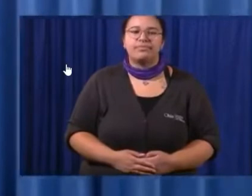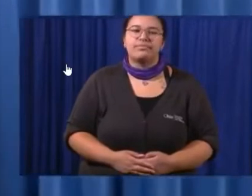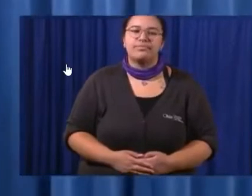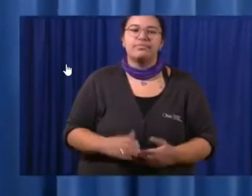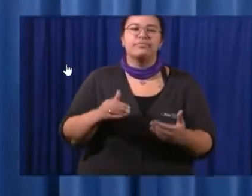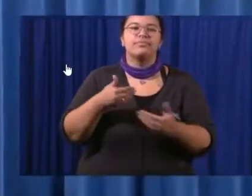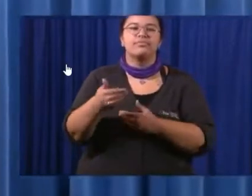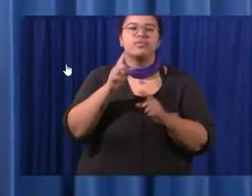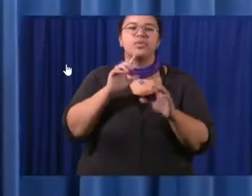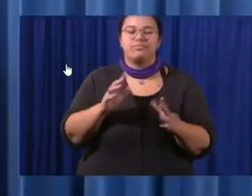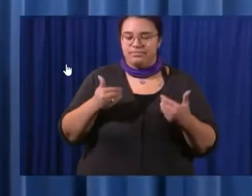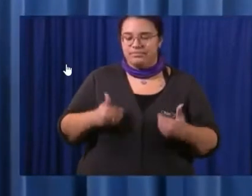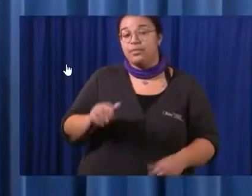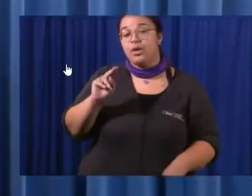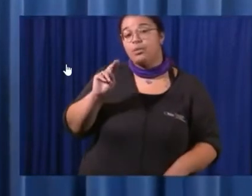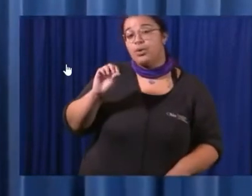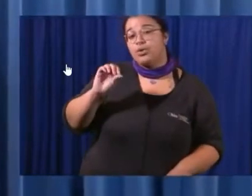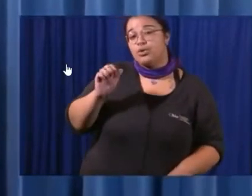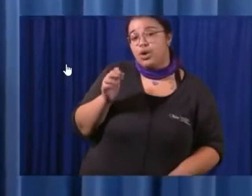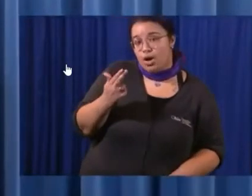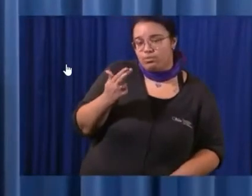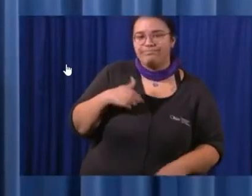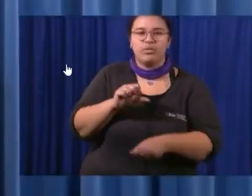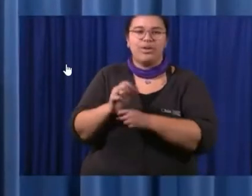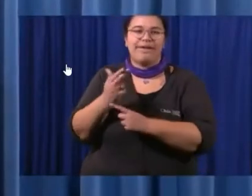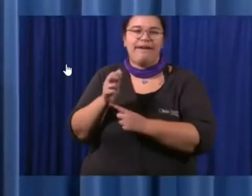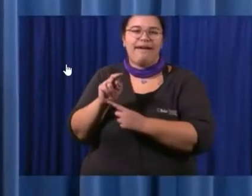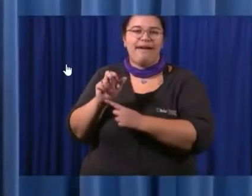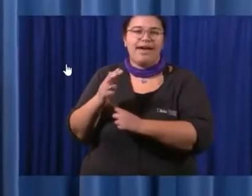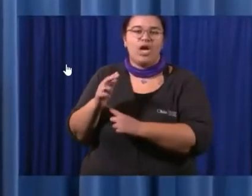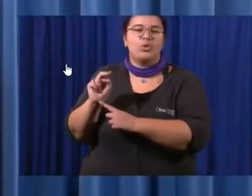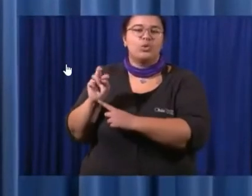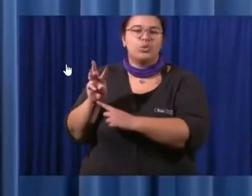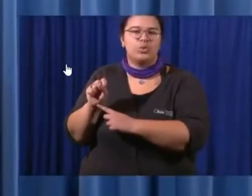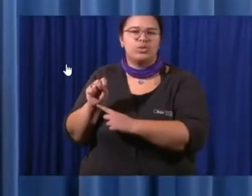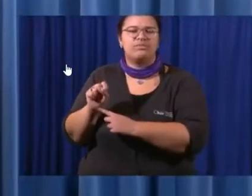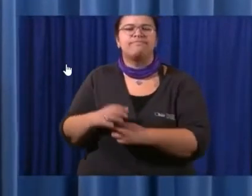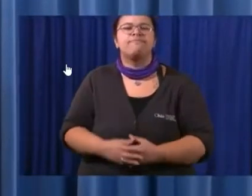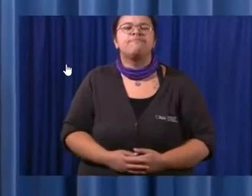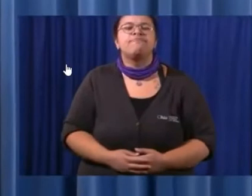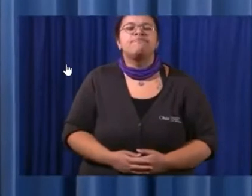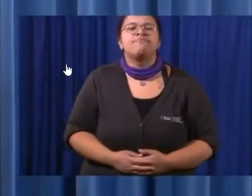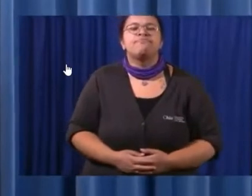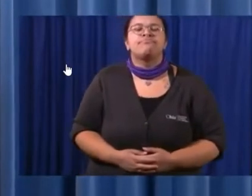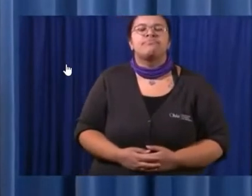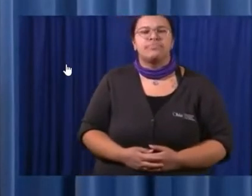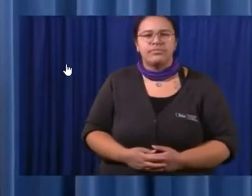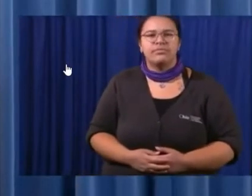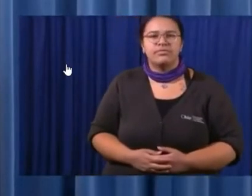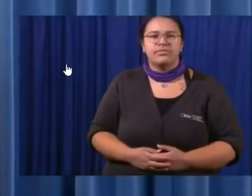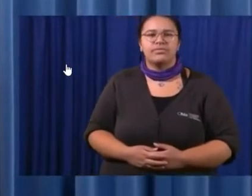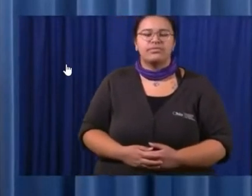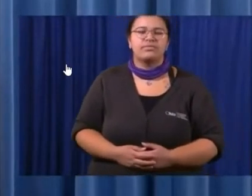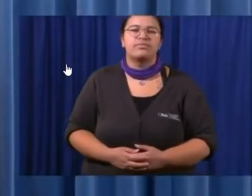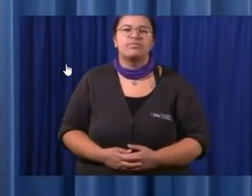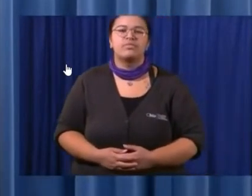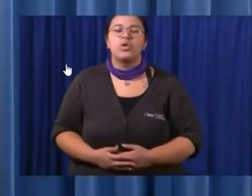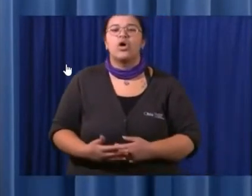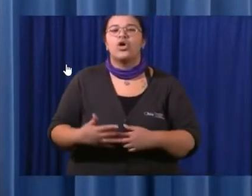Good afternoon, Noah Blendo with Hannah News Service. Governor, I'm wondering what your interpretation is of the local public